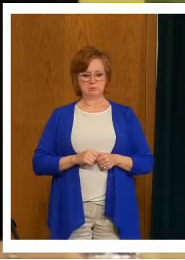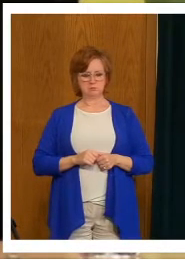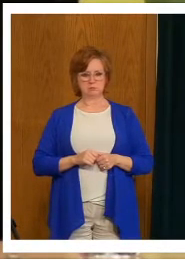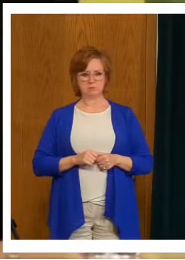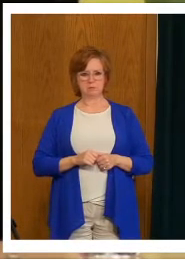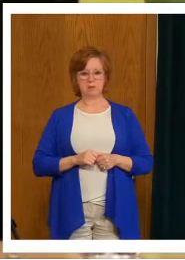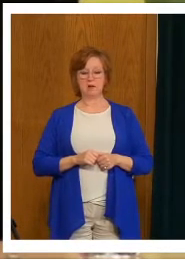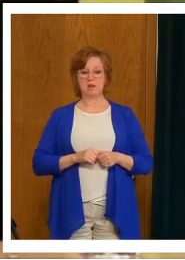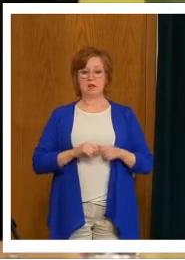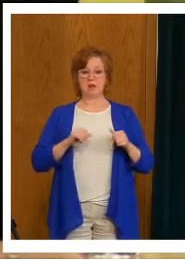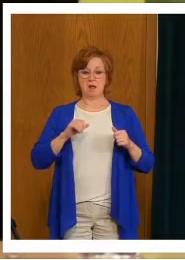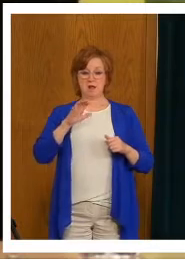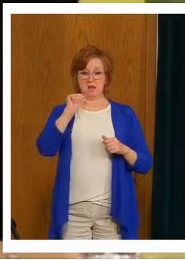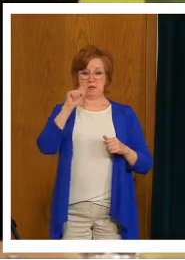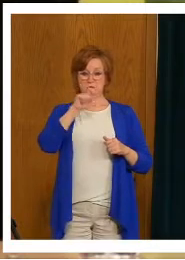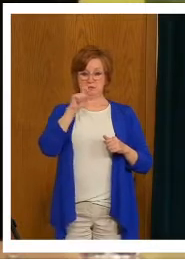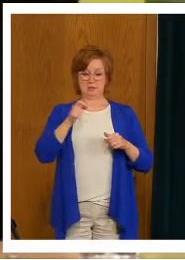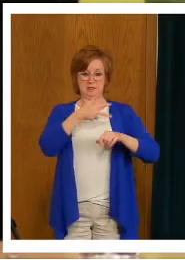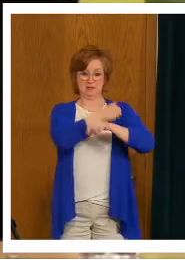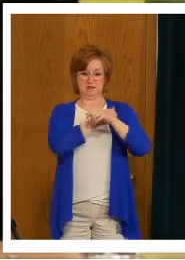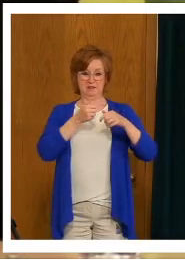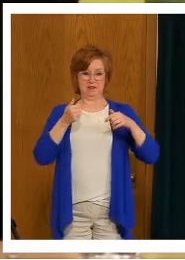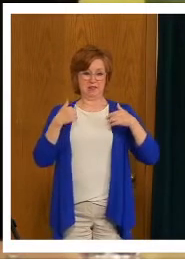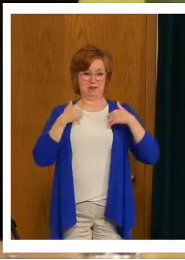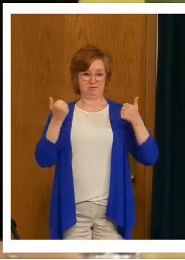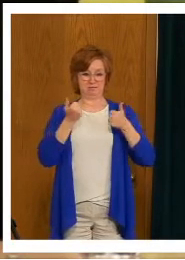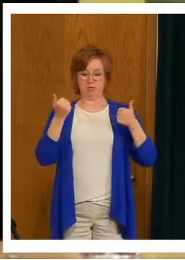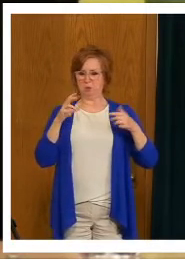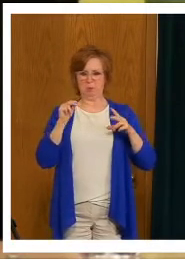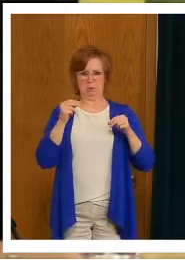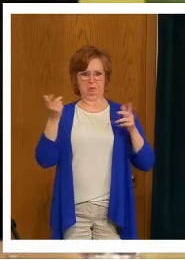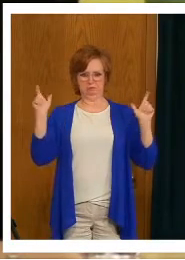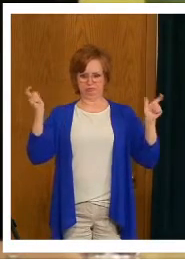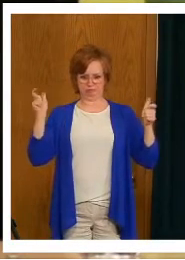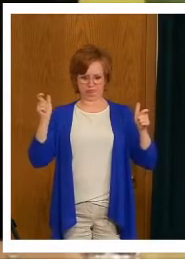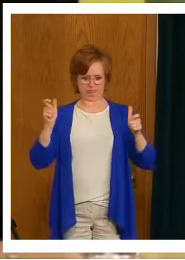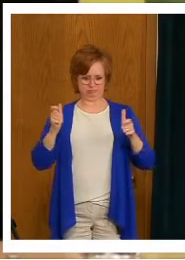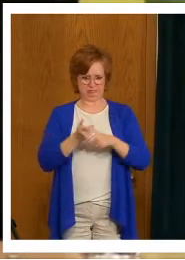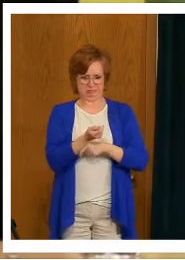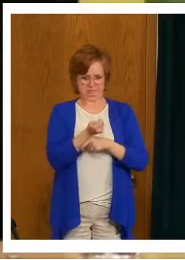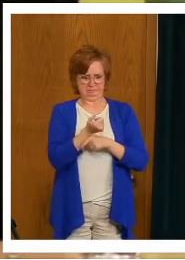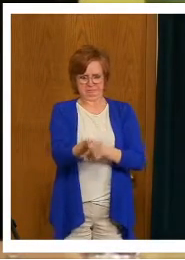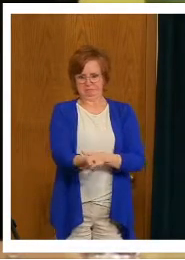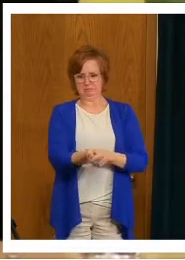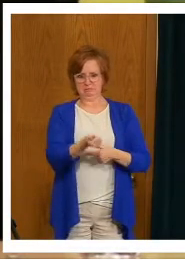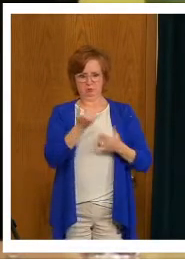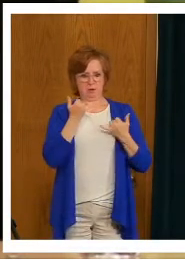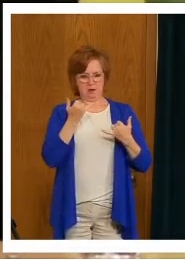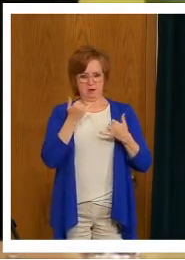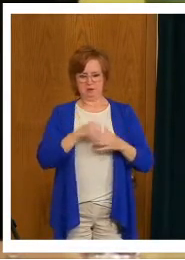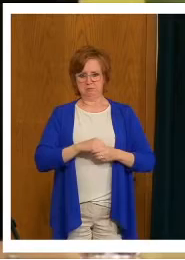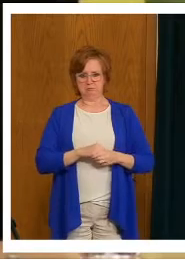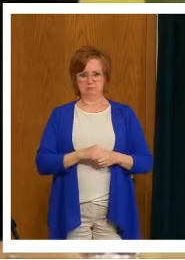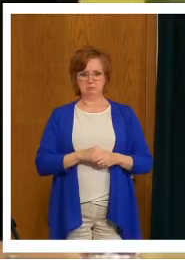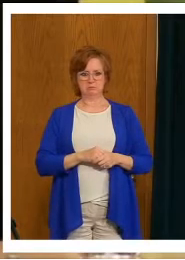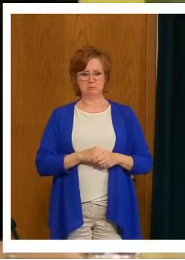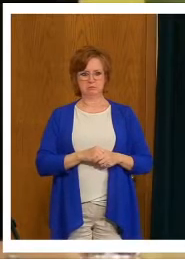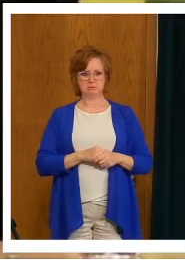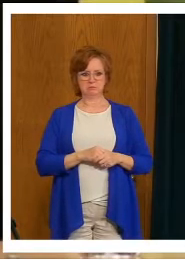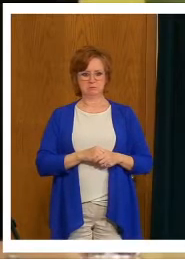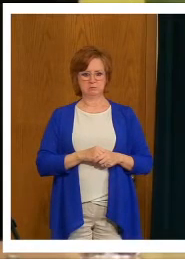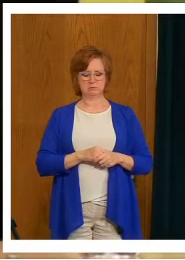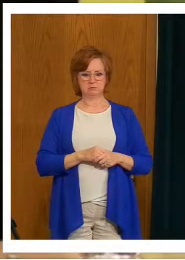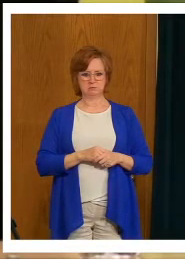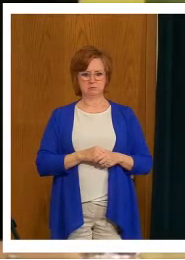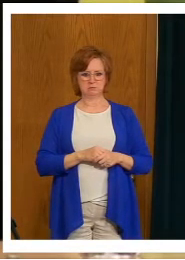remain. Looking at all options with respect to second shots, if there is AstraZeneca available, which we do not have any indication there will be at